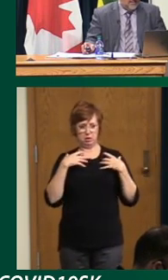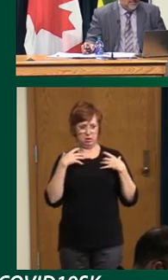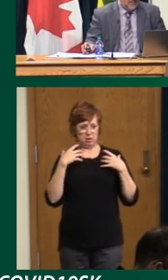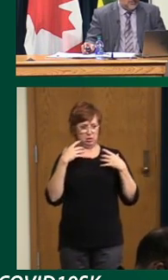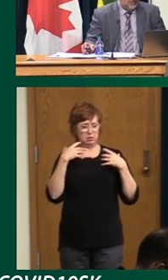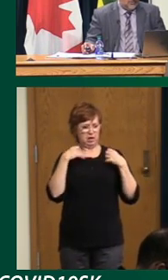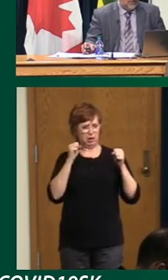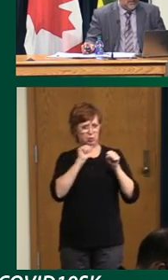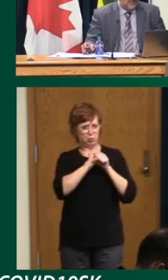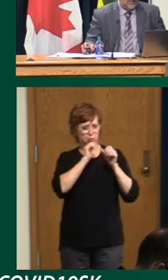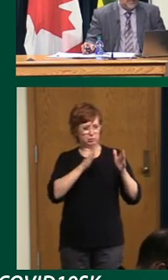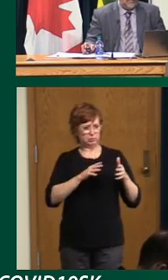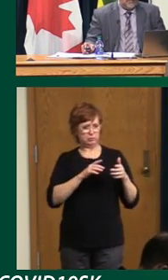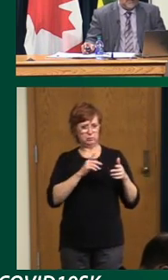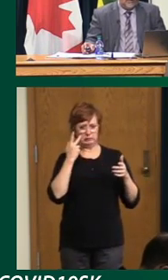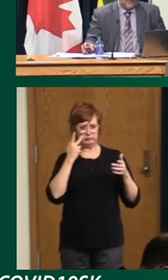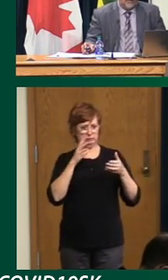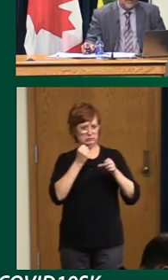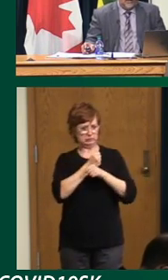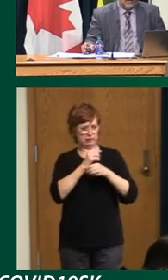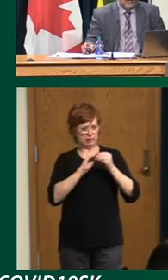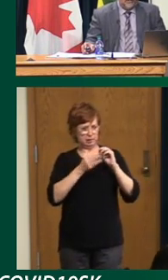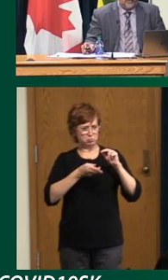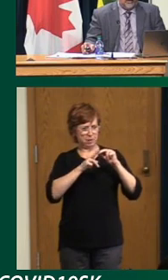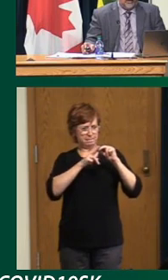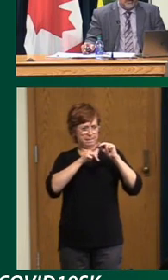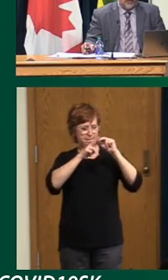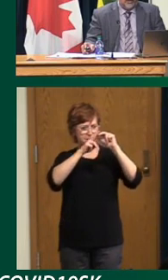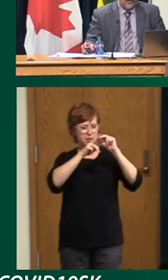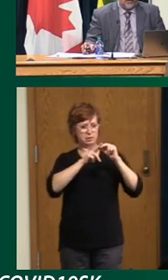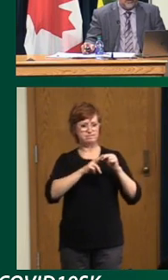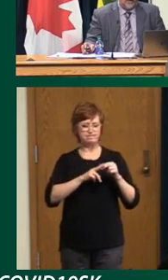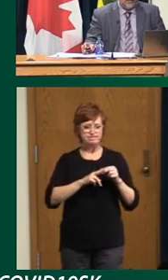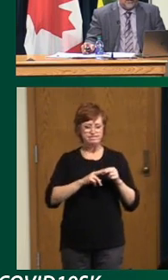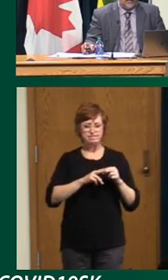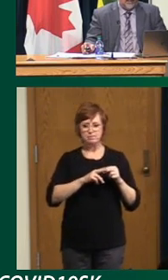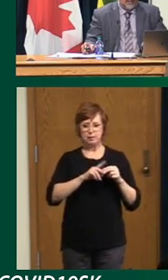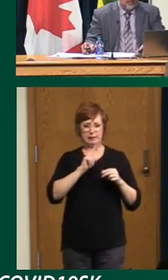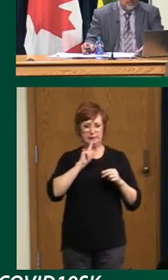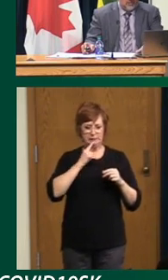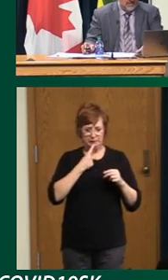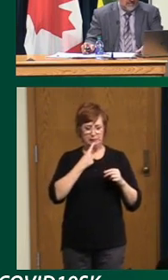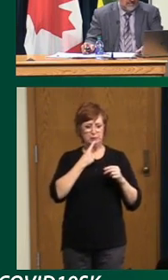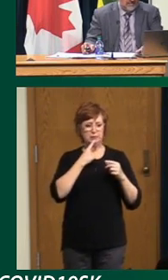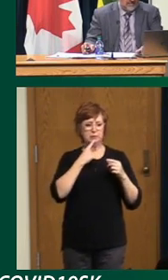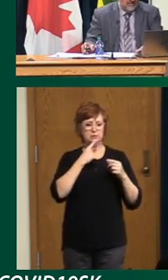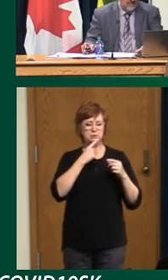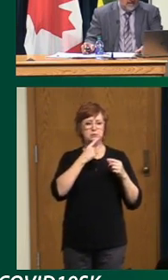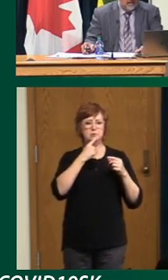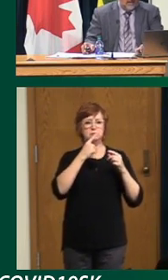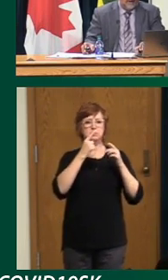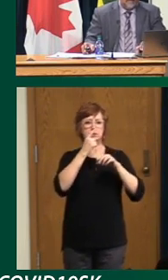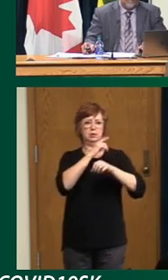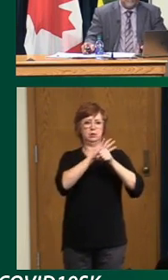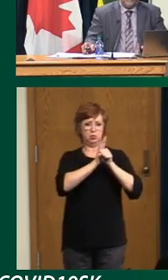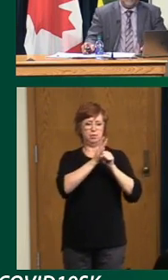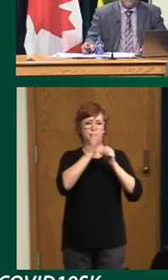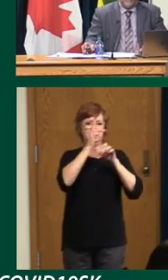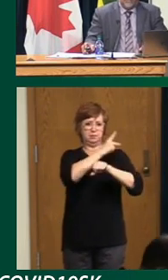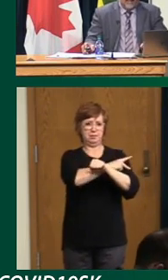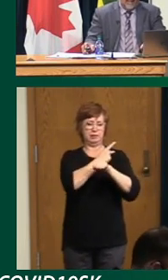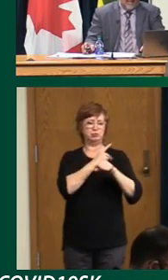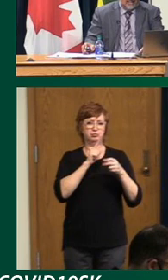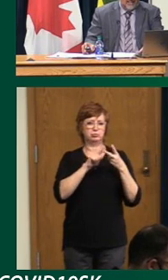this starts to show an increase in acute care hospitalizations and ICU hospitalizations.